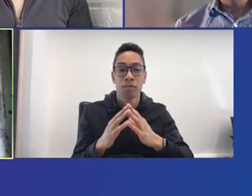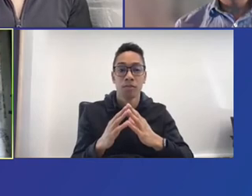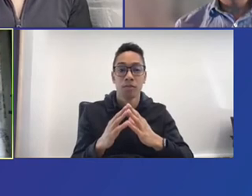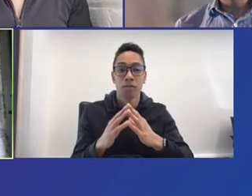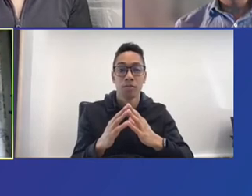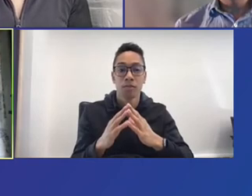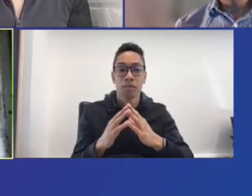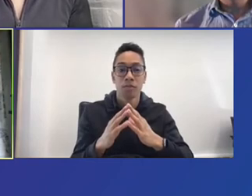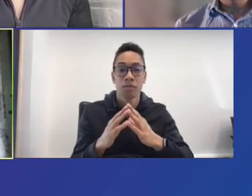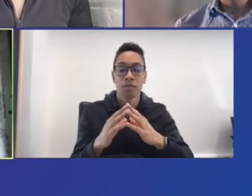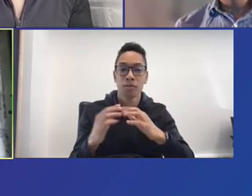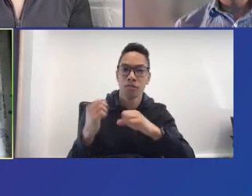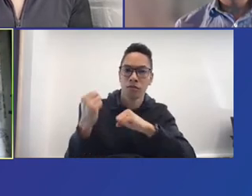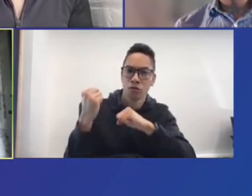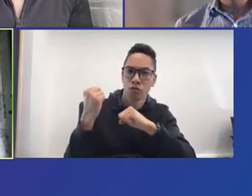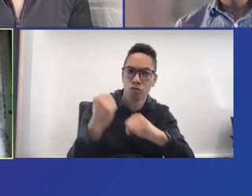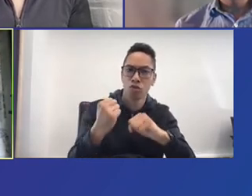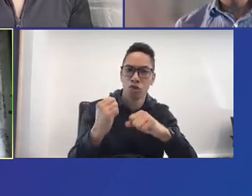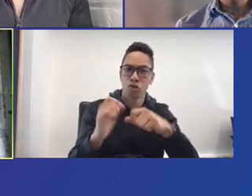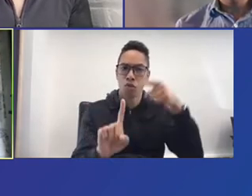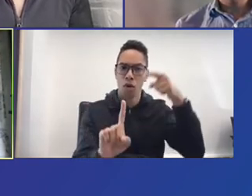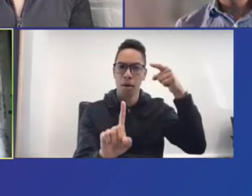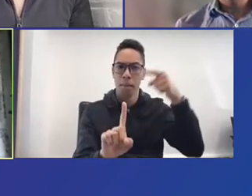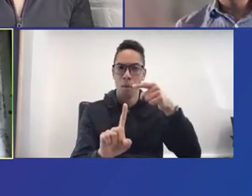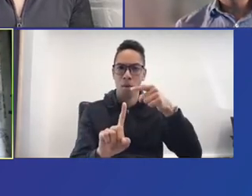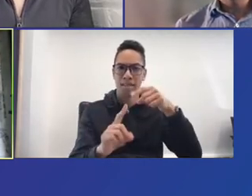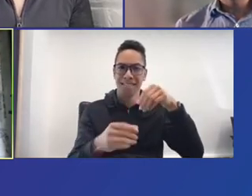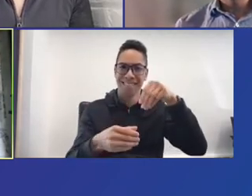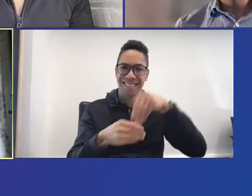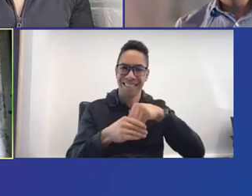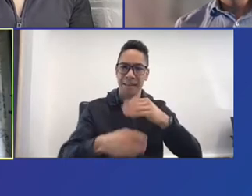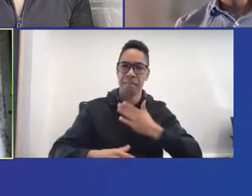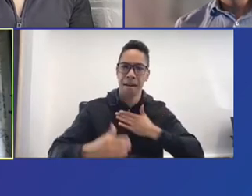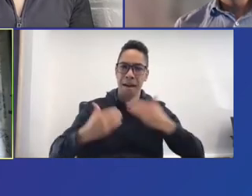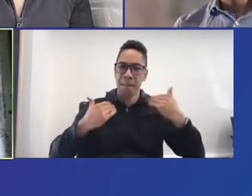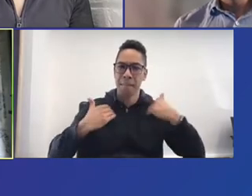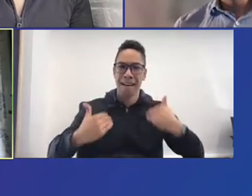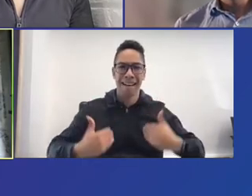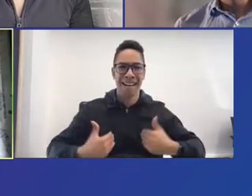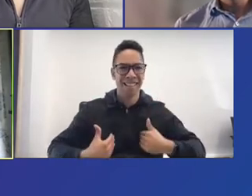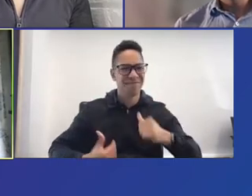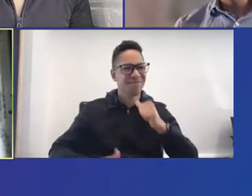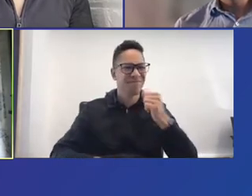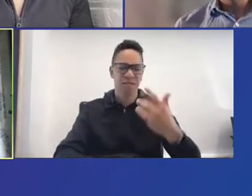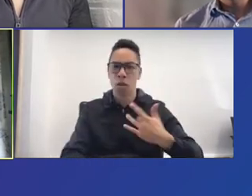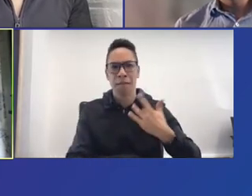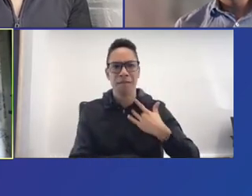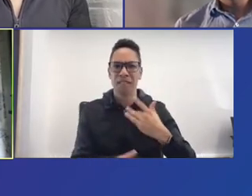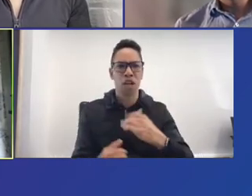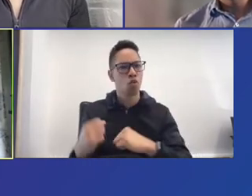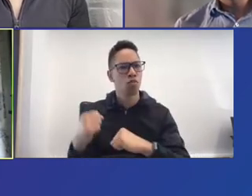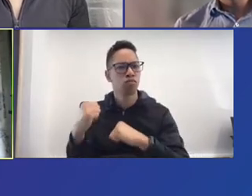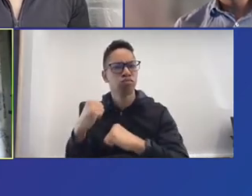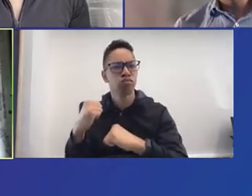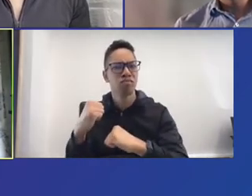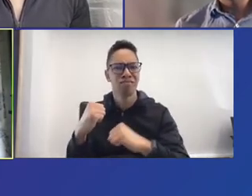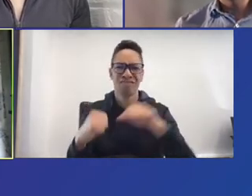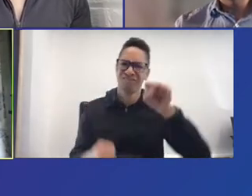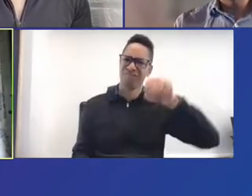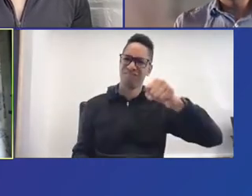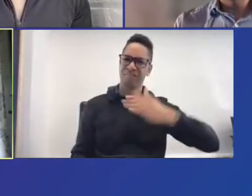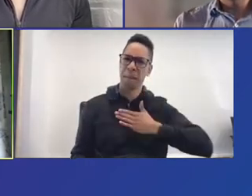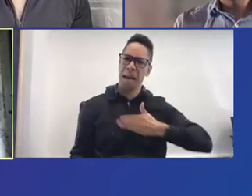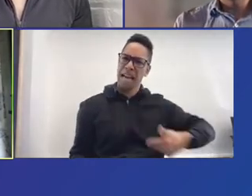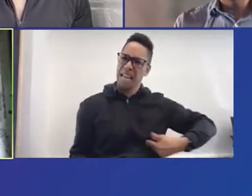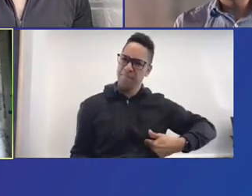All the strong points of my body don't feel like, oh yeah, I've got that. Oh, I know this, or I know this. This is